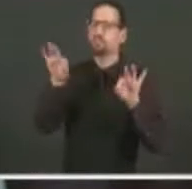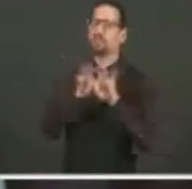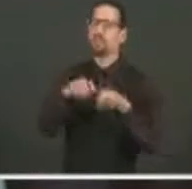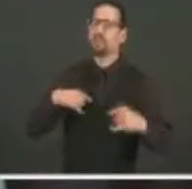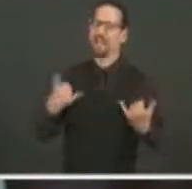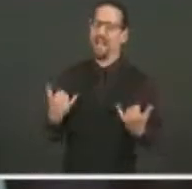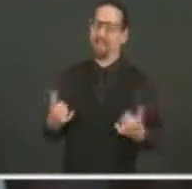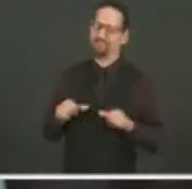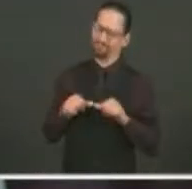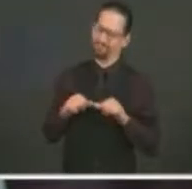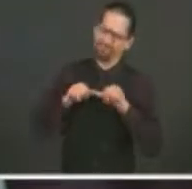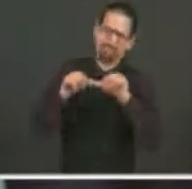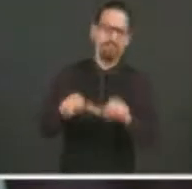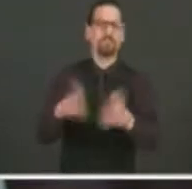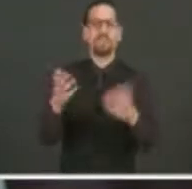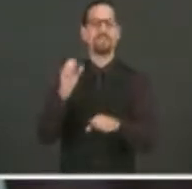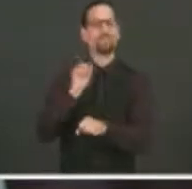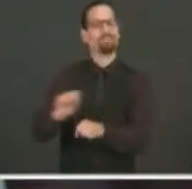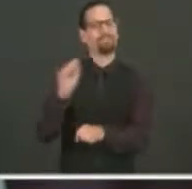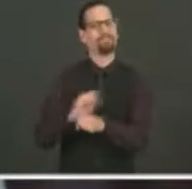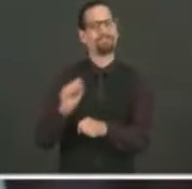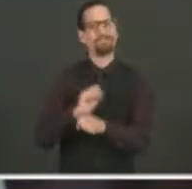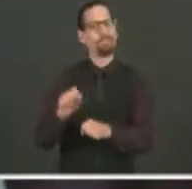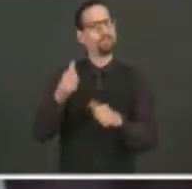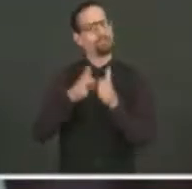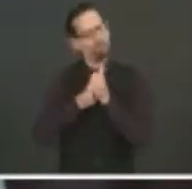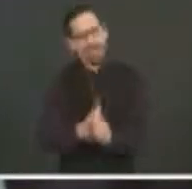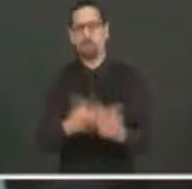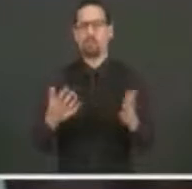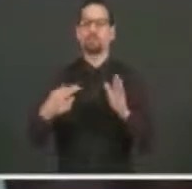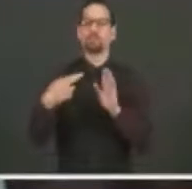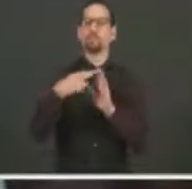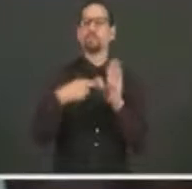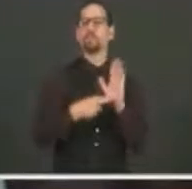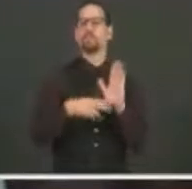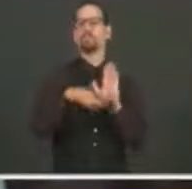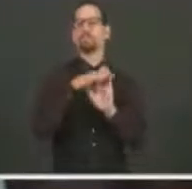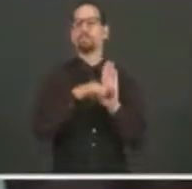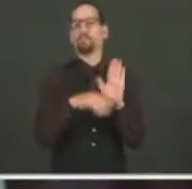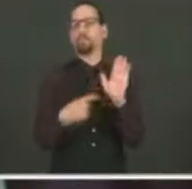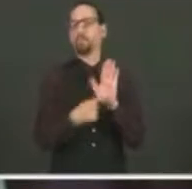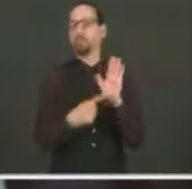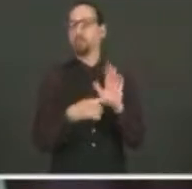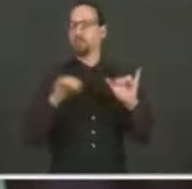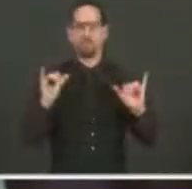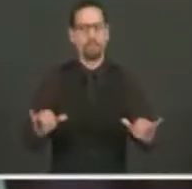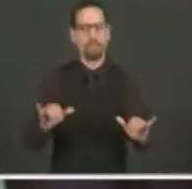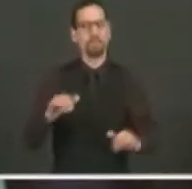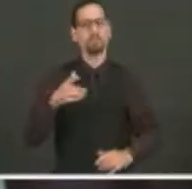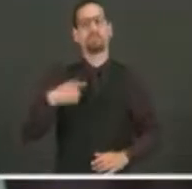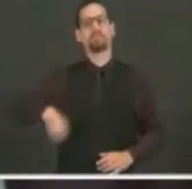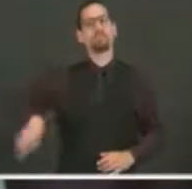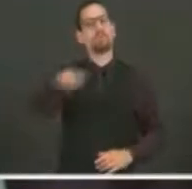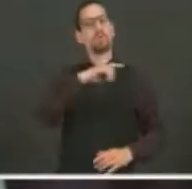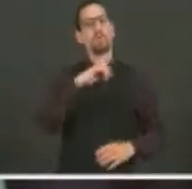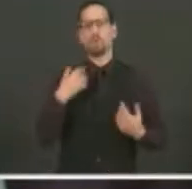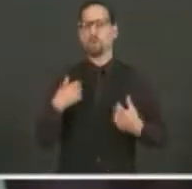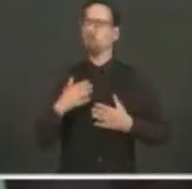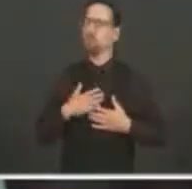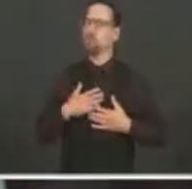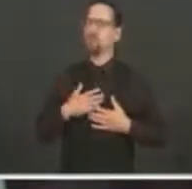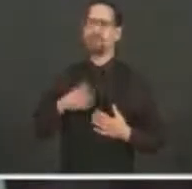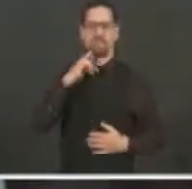of us, to follow the rules. And I'll tell you, personally, that's a hard message. It